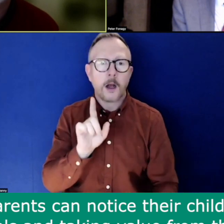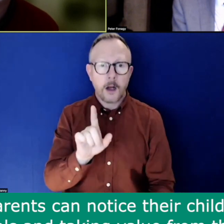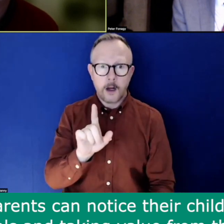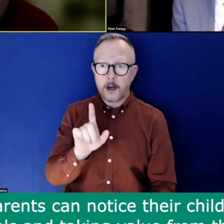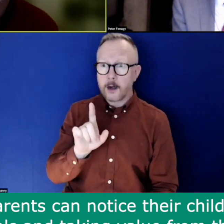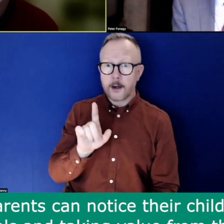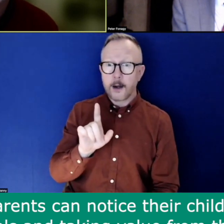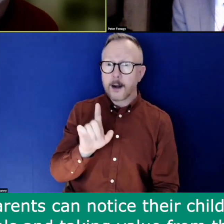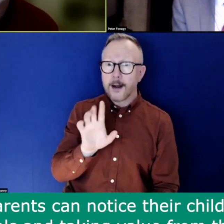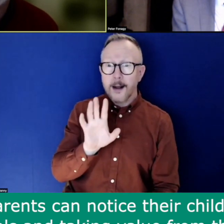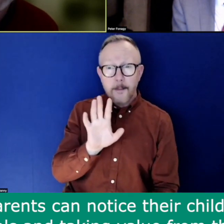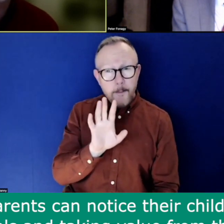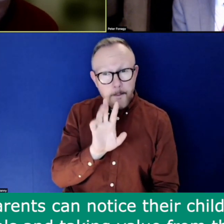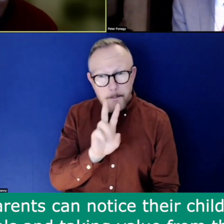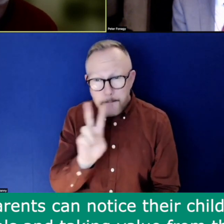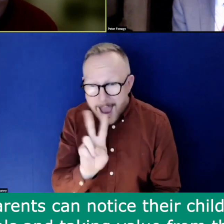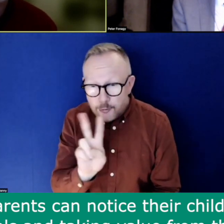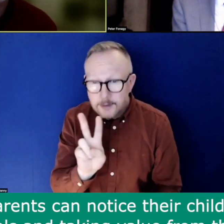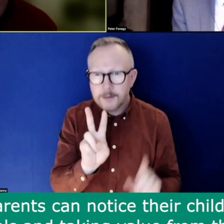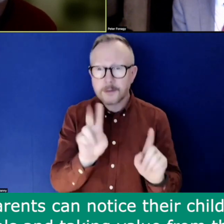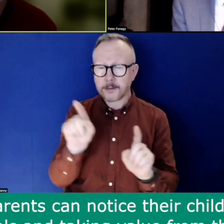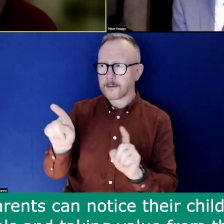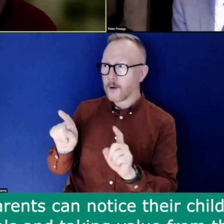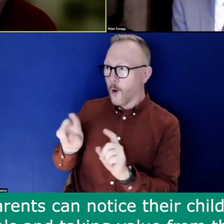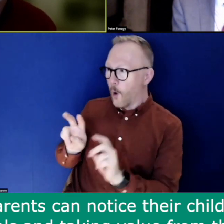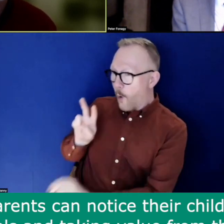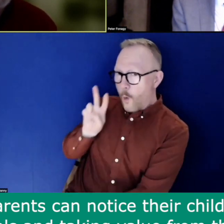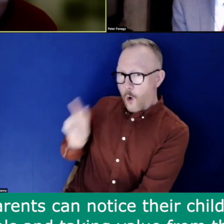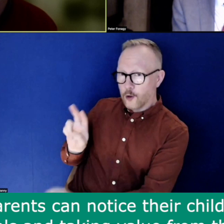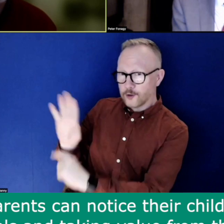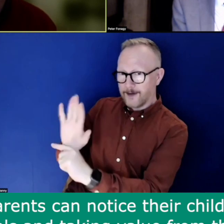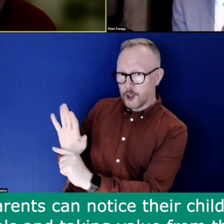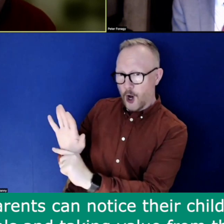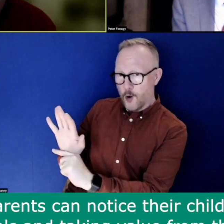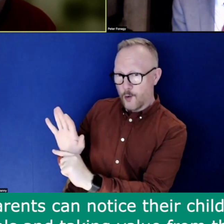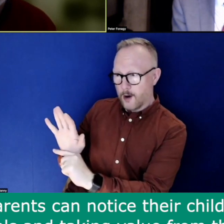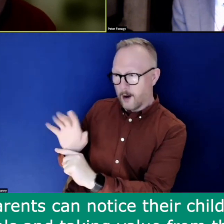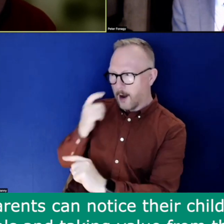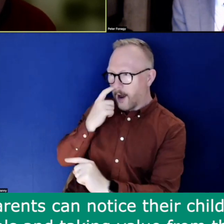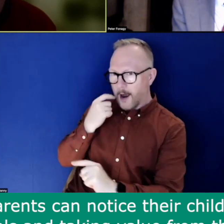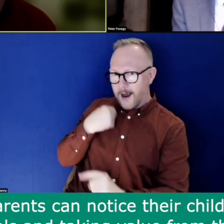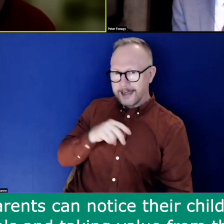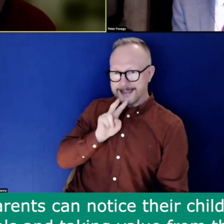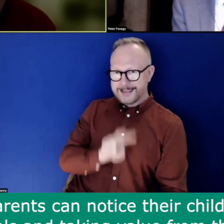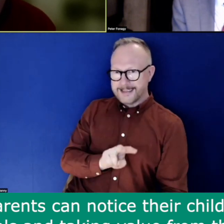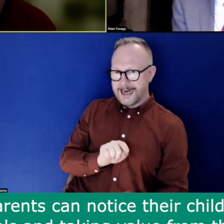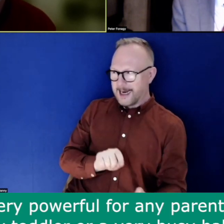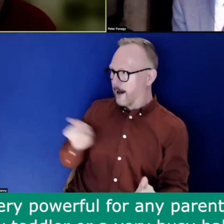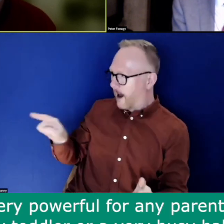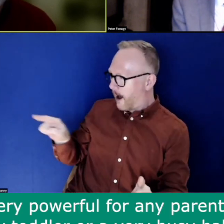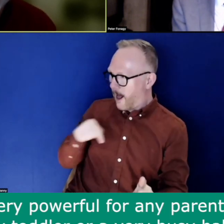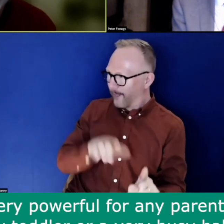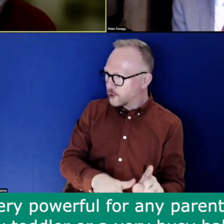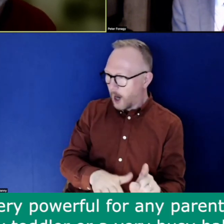their child interacting and looking at them and taking signals, and taking value from them and noticing them. And that